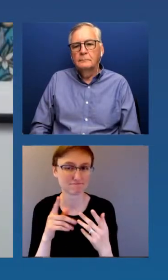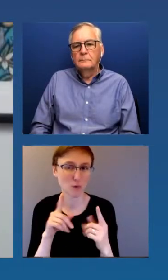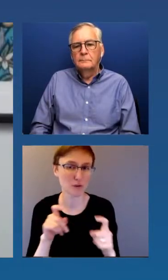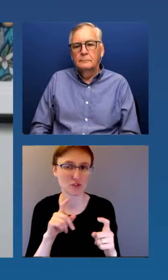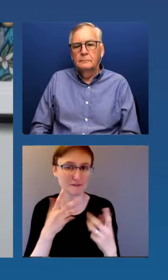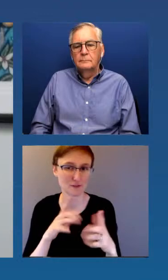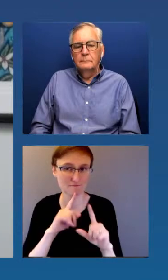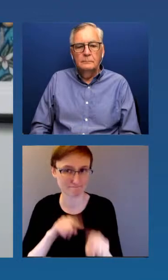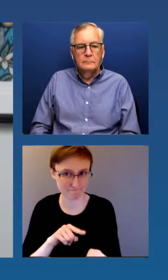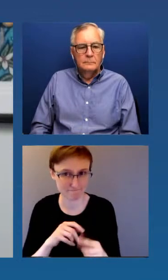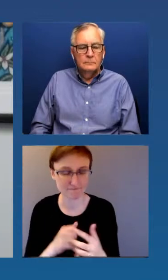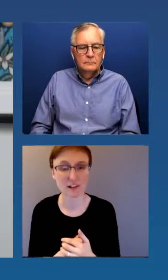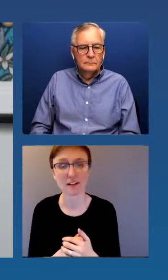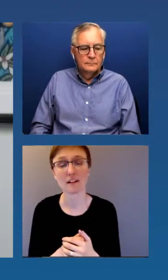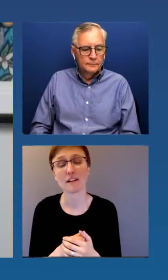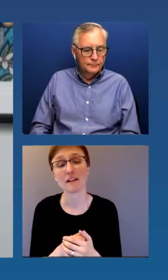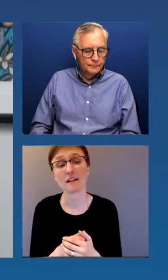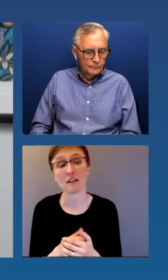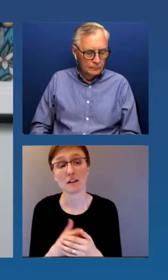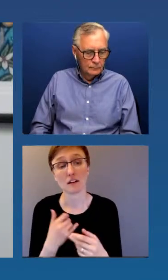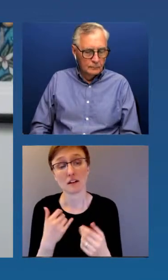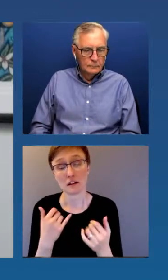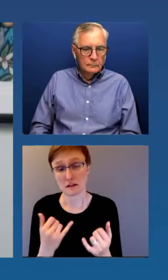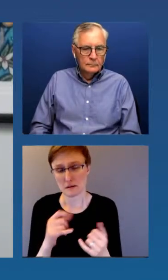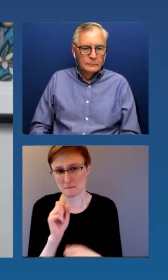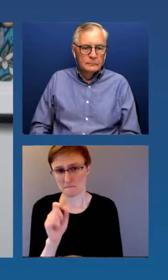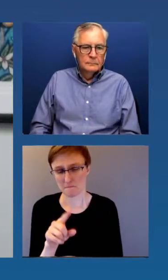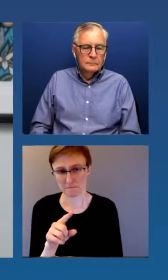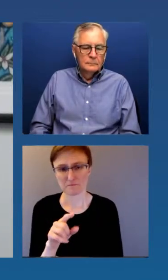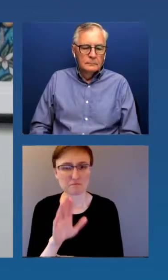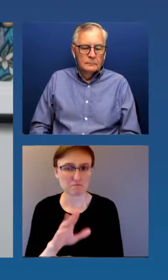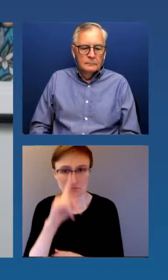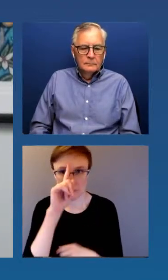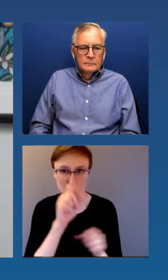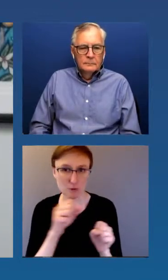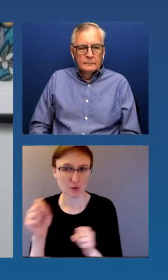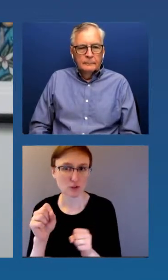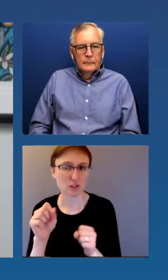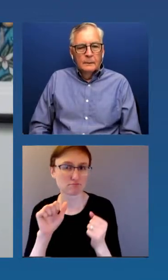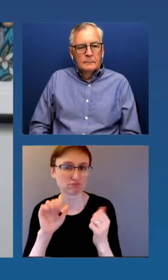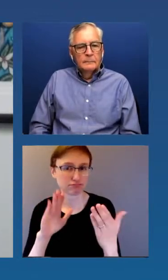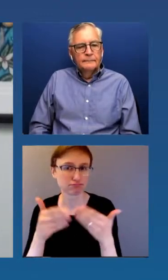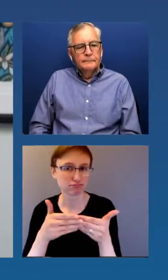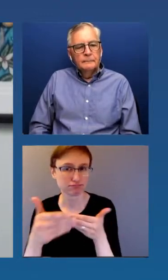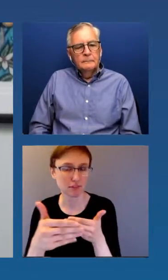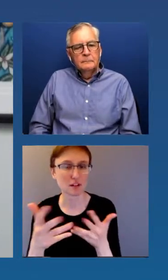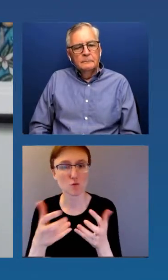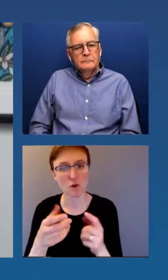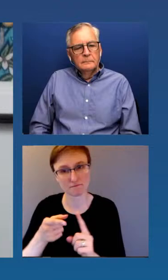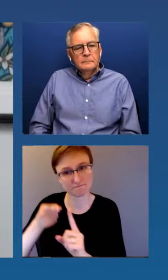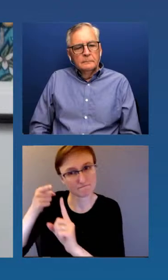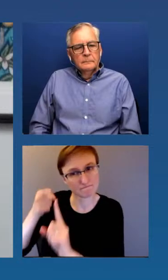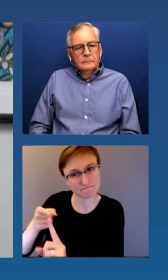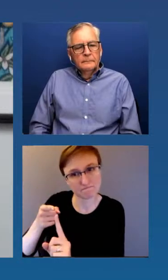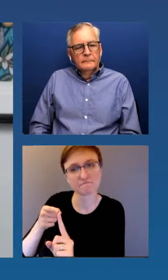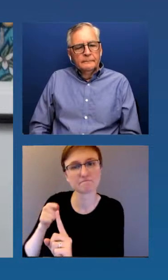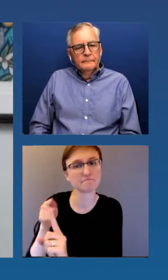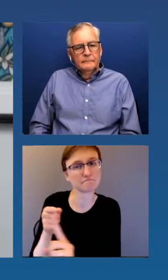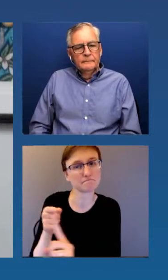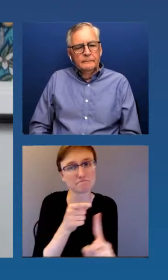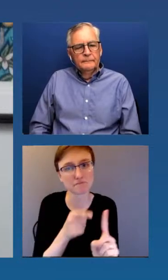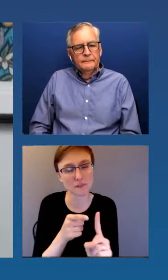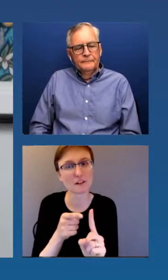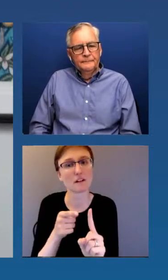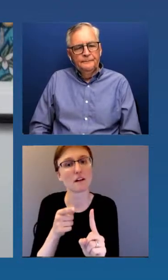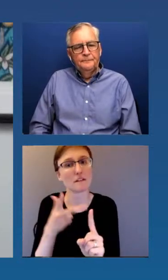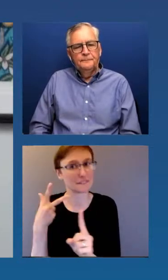that the strategy moving forward is really to take on a targeted approach to for vaccination specifically, but in the